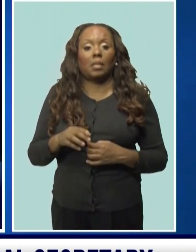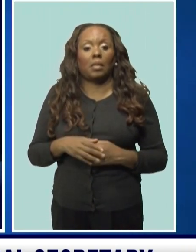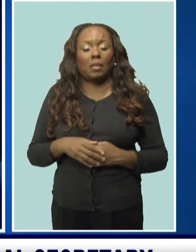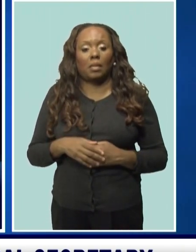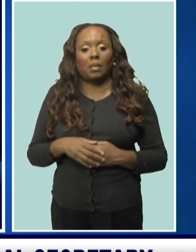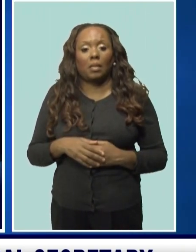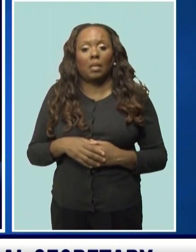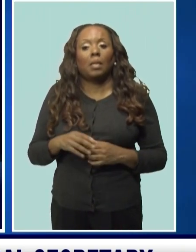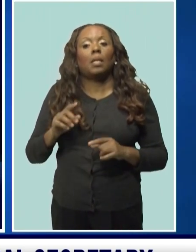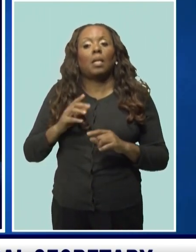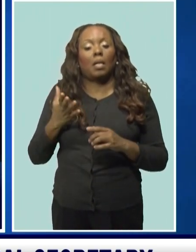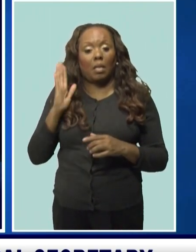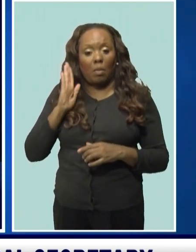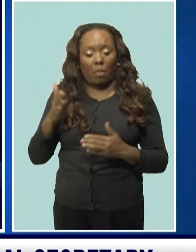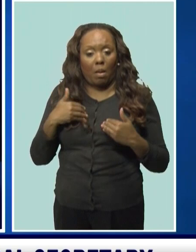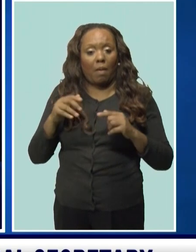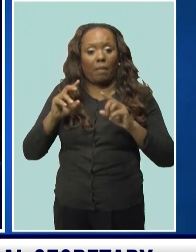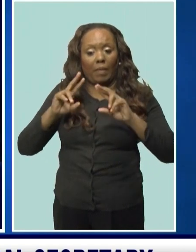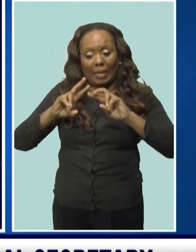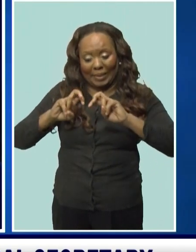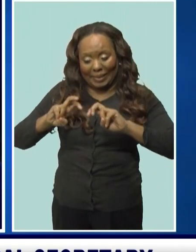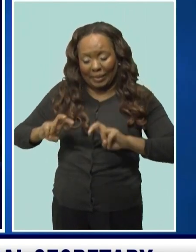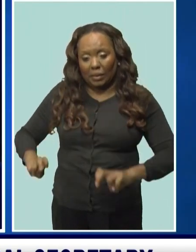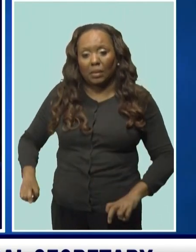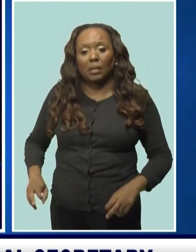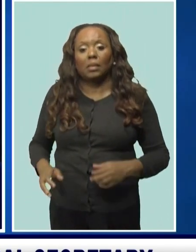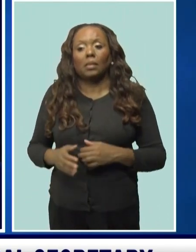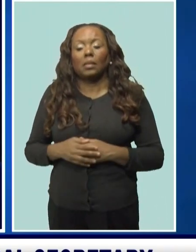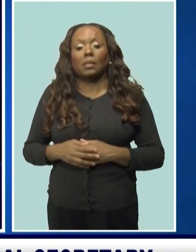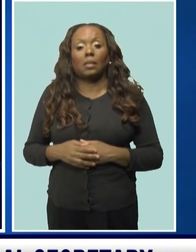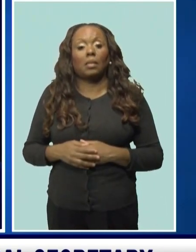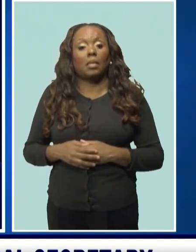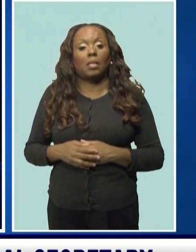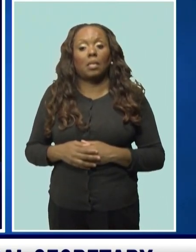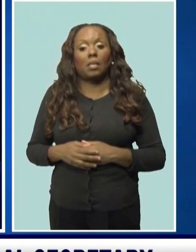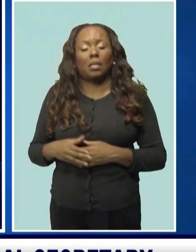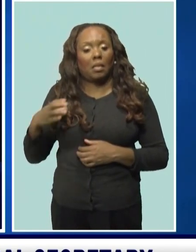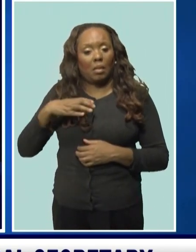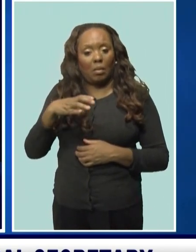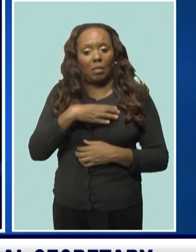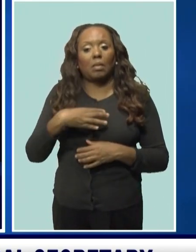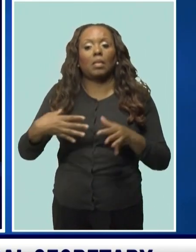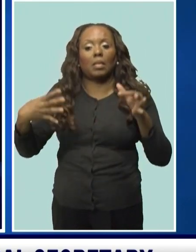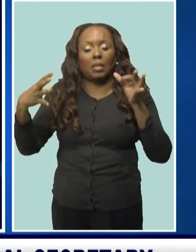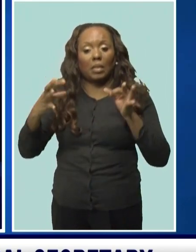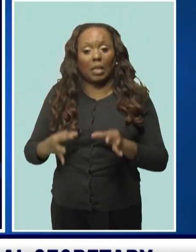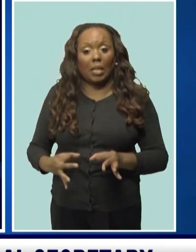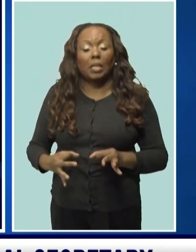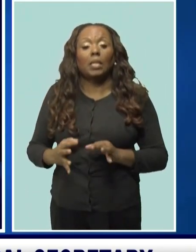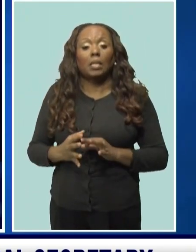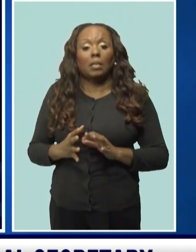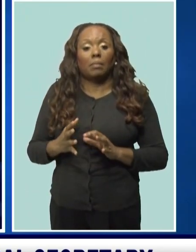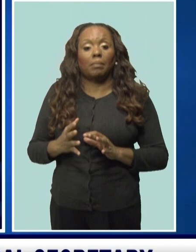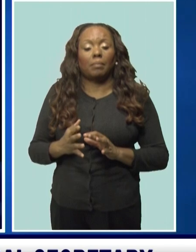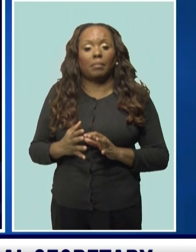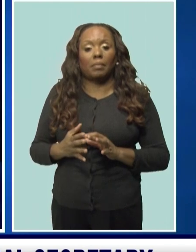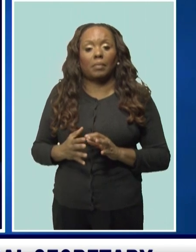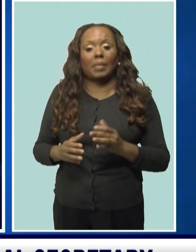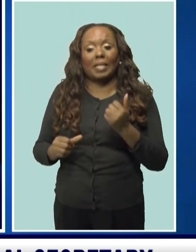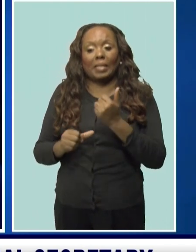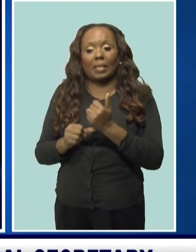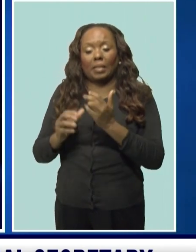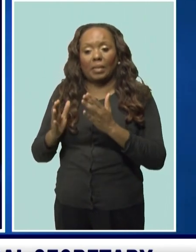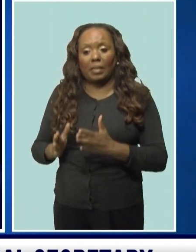an investigation. The party also unanimously moved and adopted a motion that the Assistant General